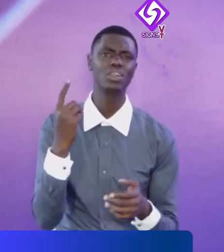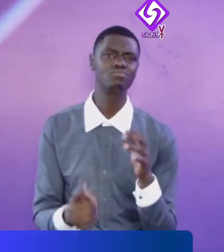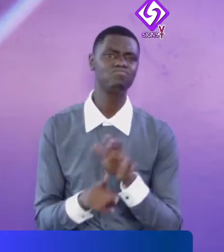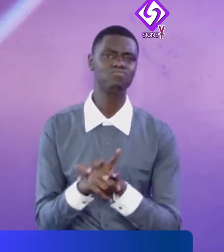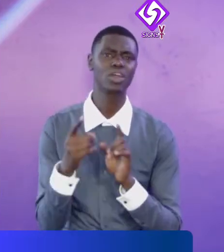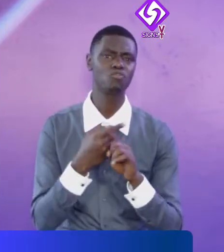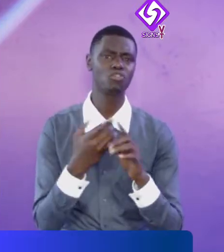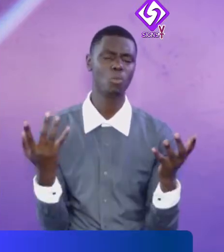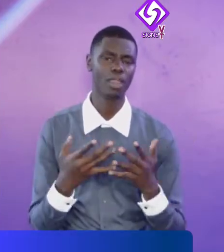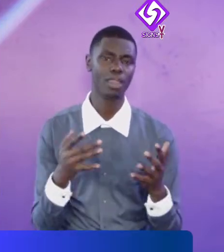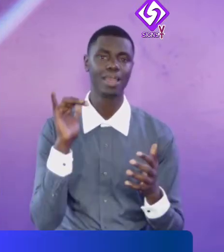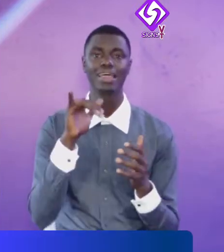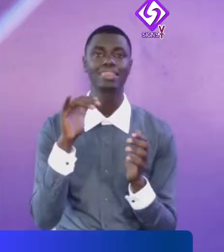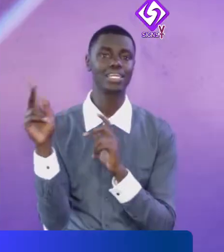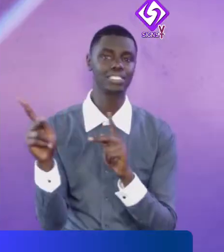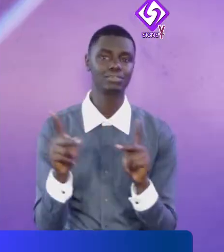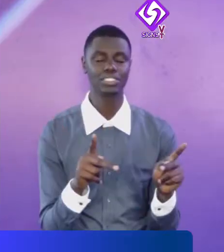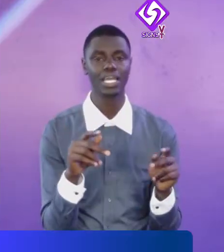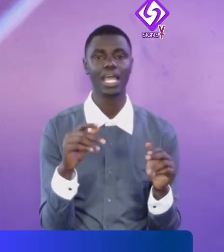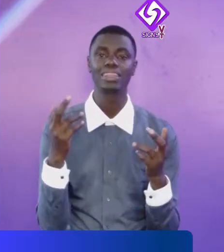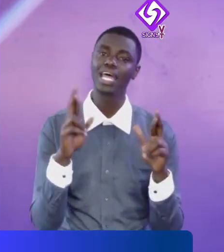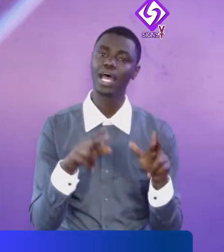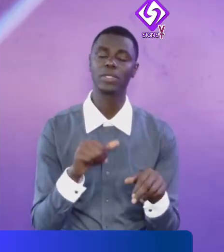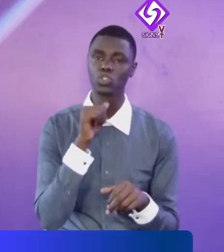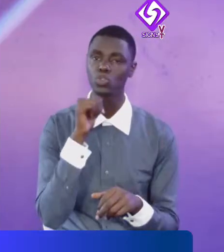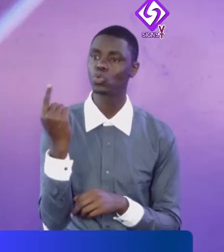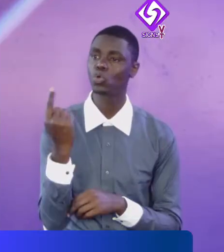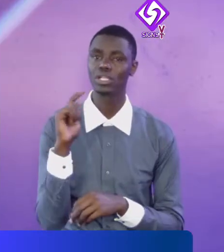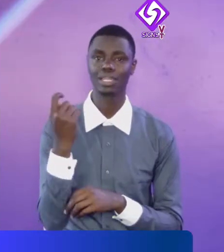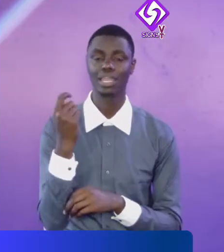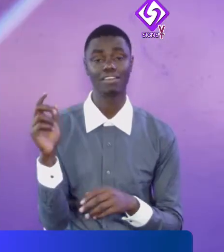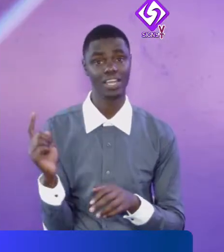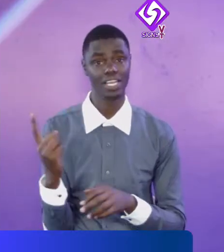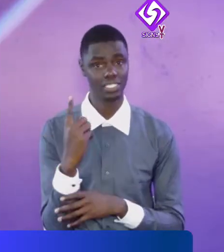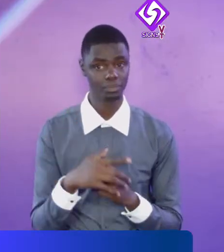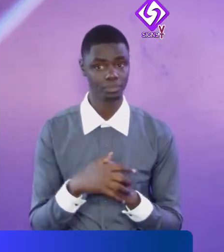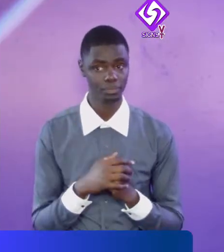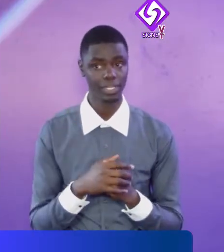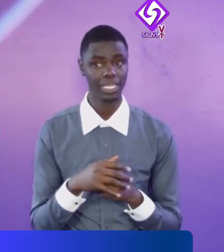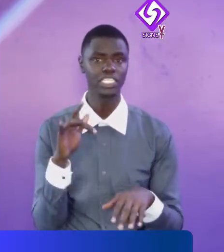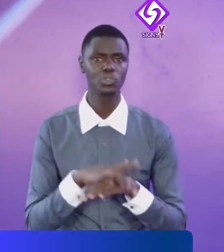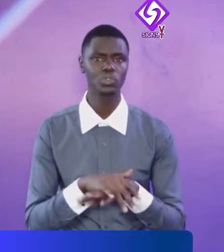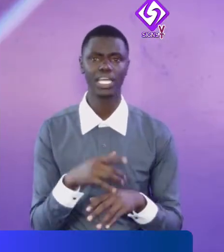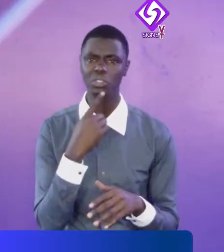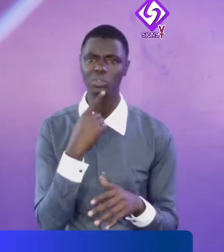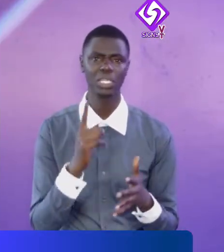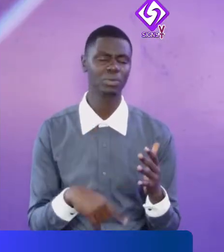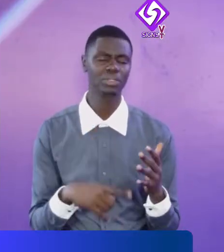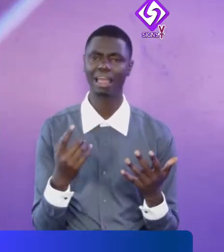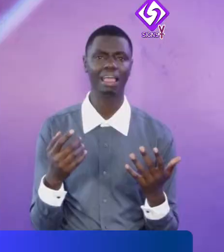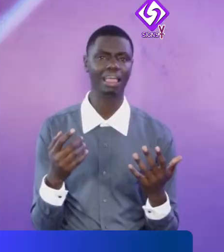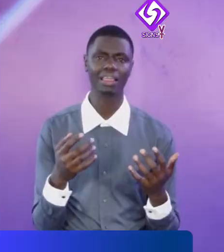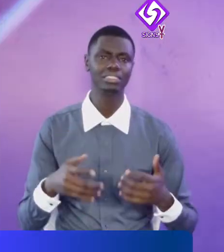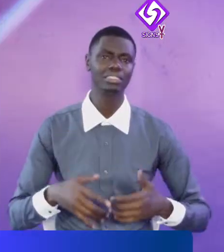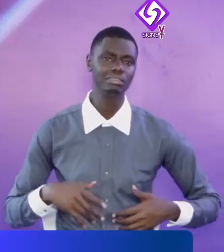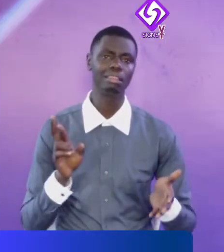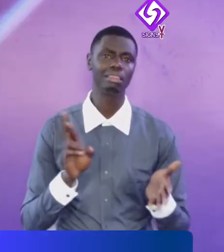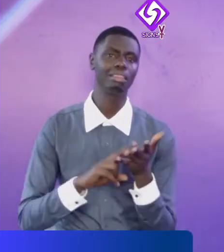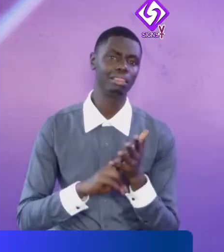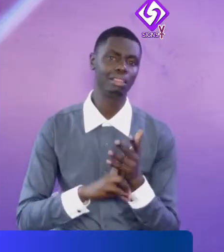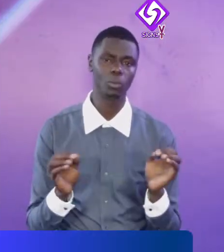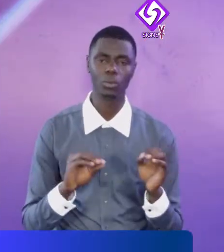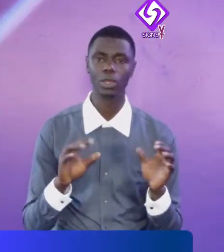is the trend. It happens not just in Kenya, but everywhere. So first of all, again, Yeah. it is too early to throw that number and blame them. How long is the